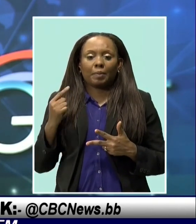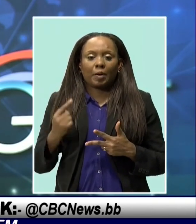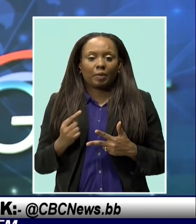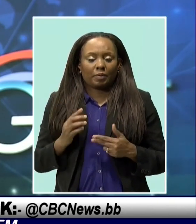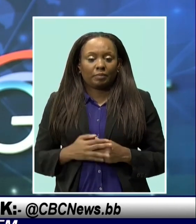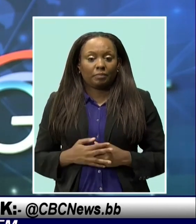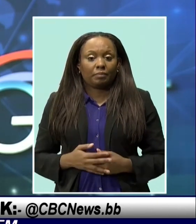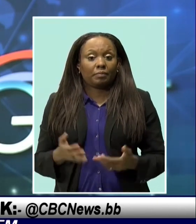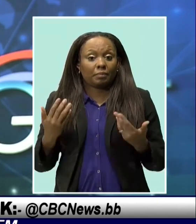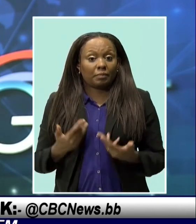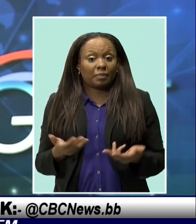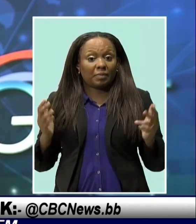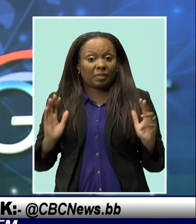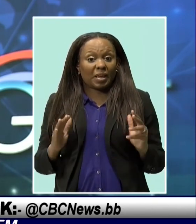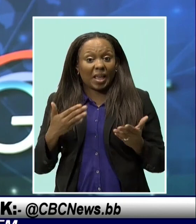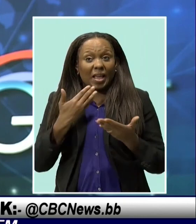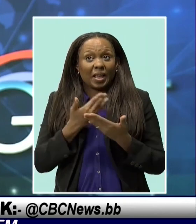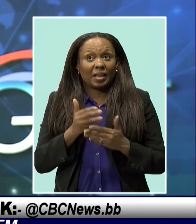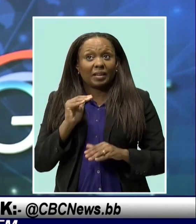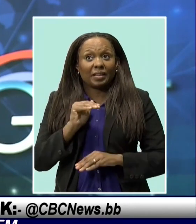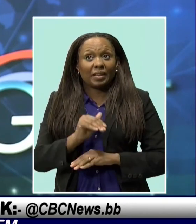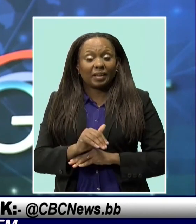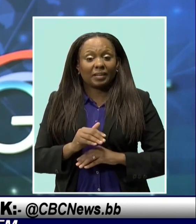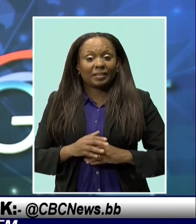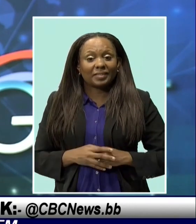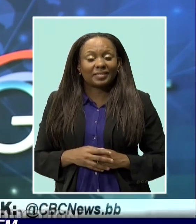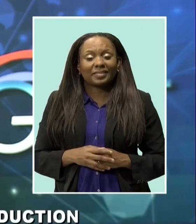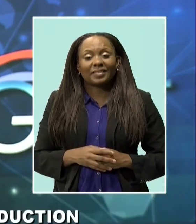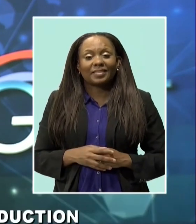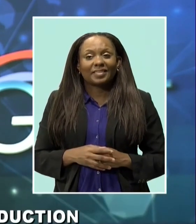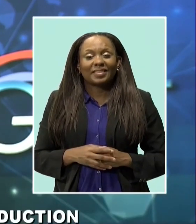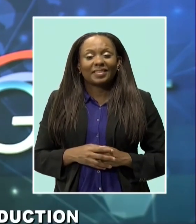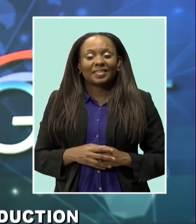and 98.1 The One. That's news. Good night.